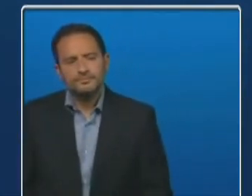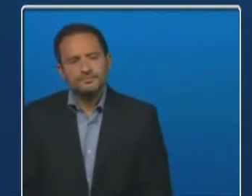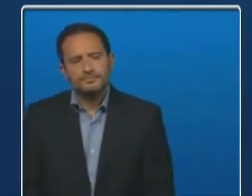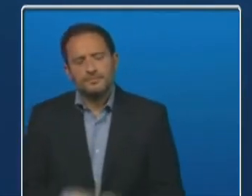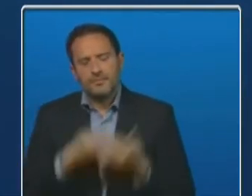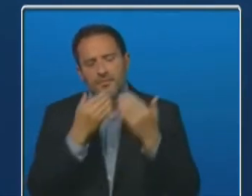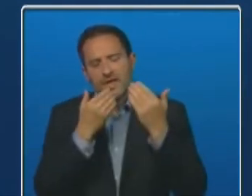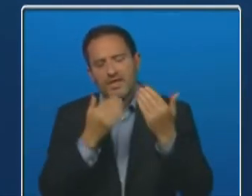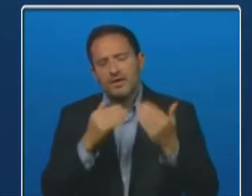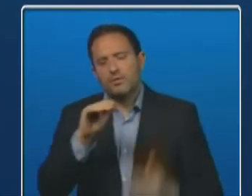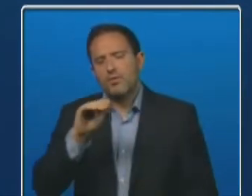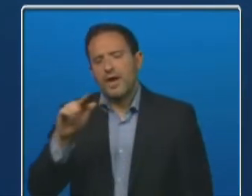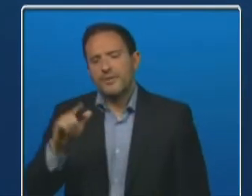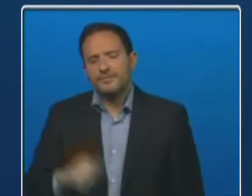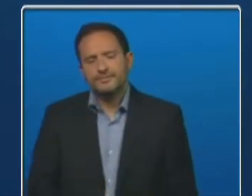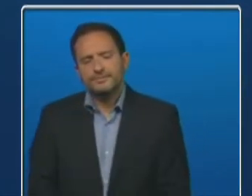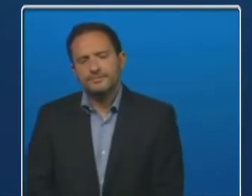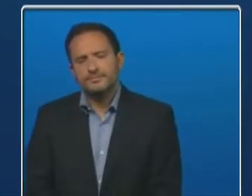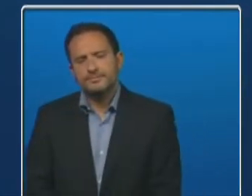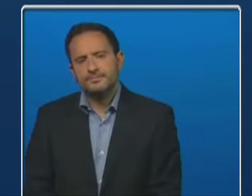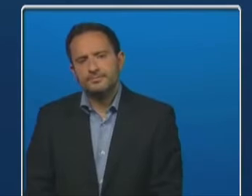Thank you, Al.